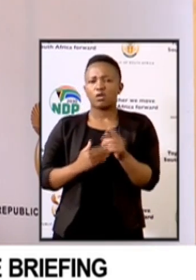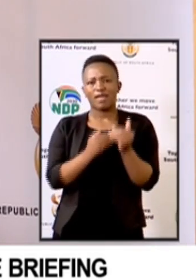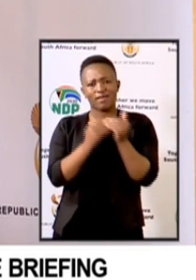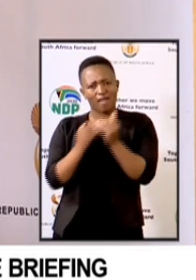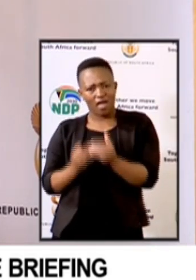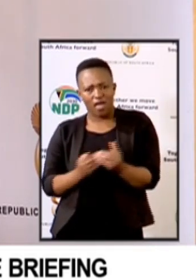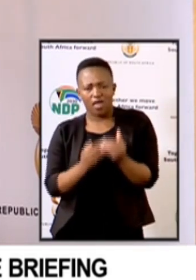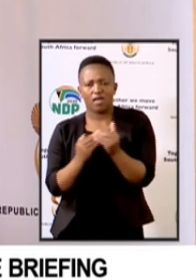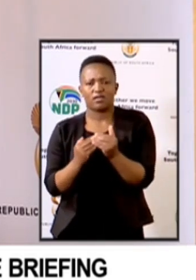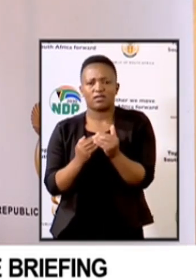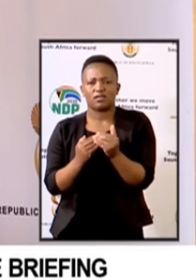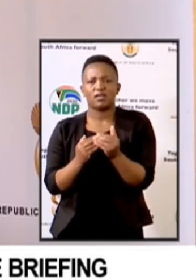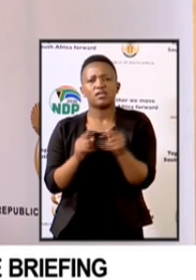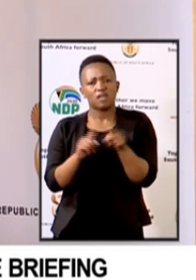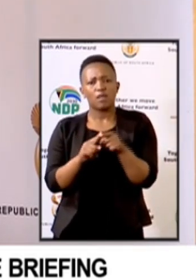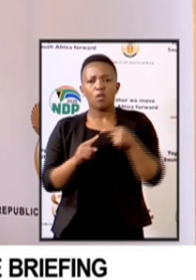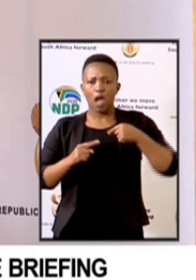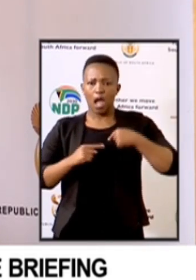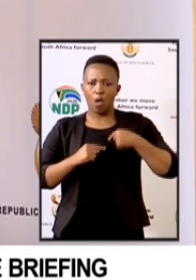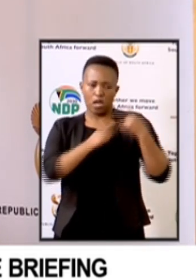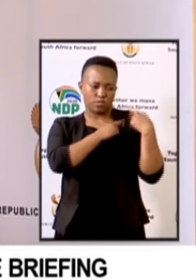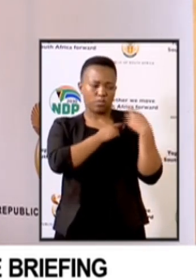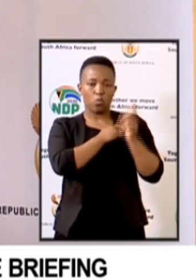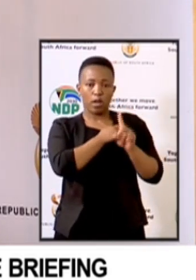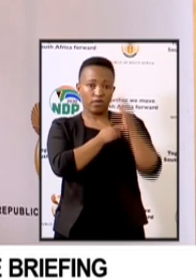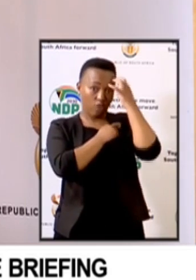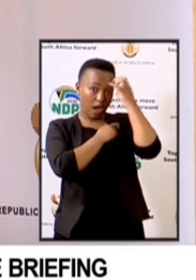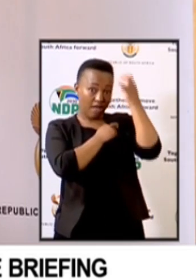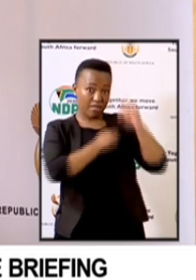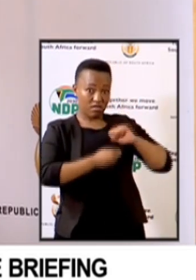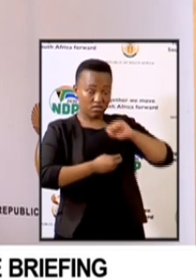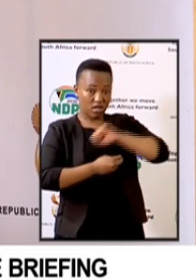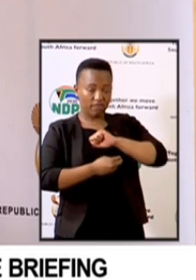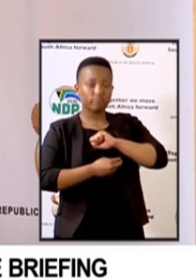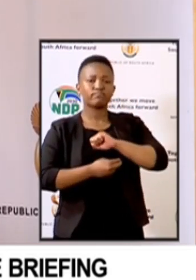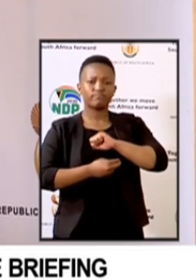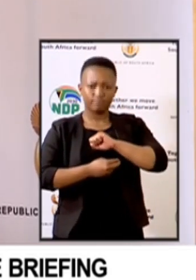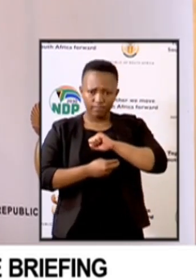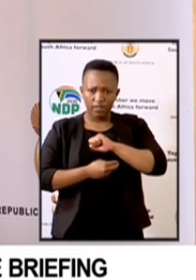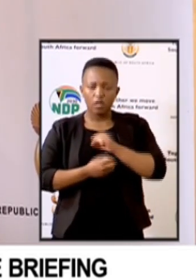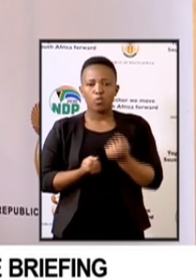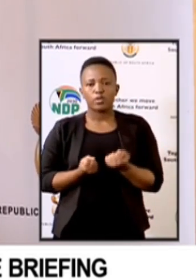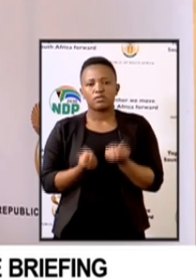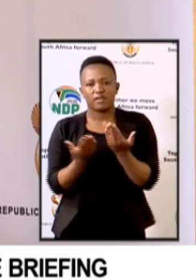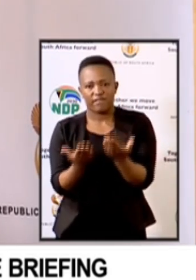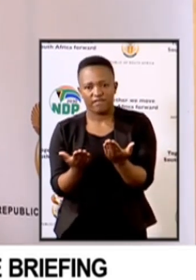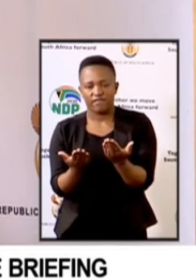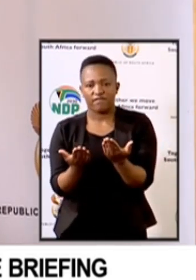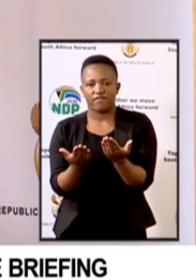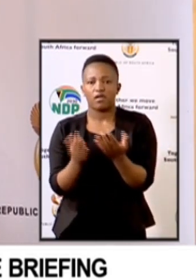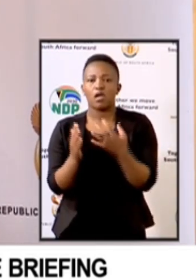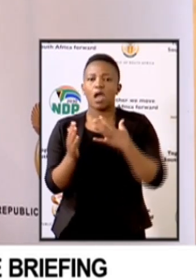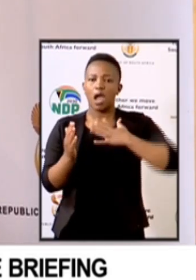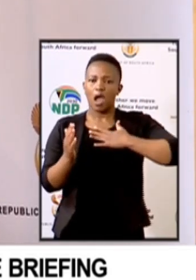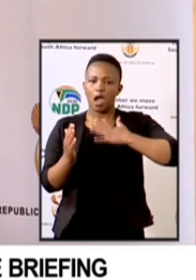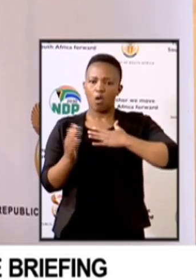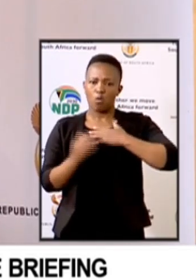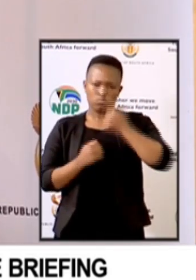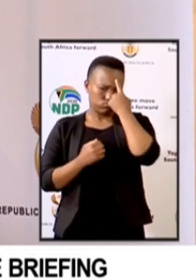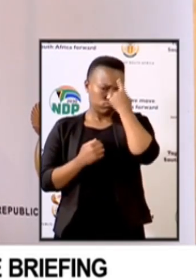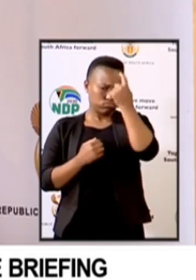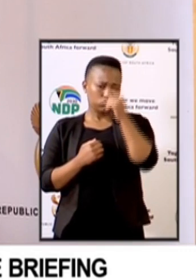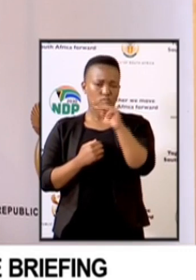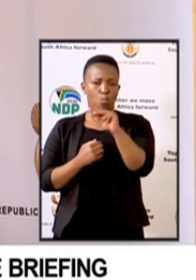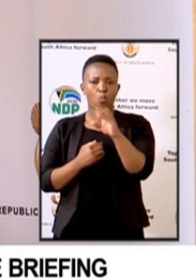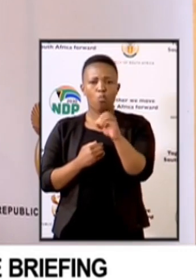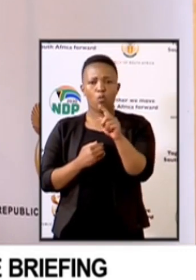and then we serve. This is our motto as a as the Department of